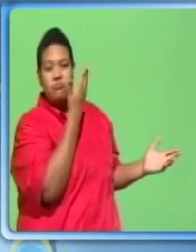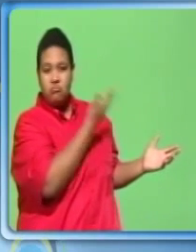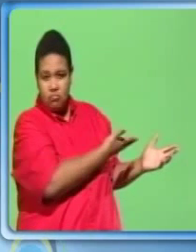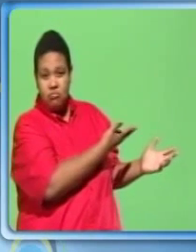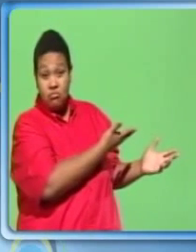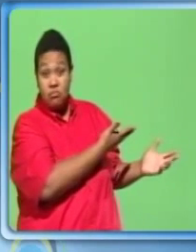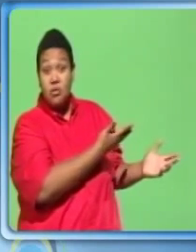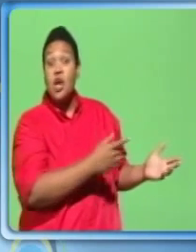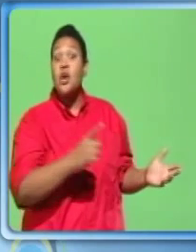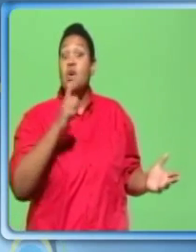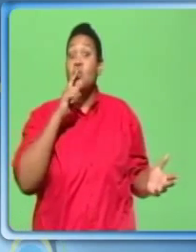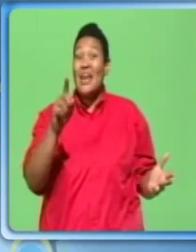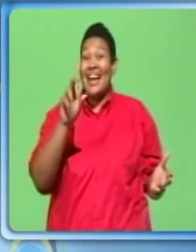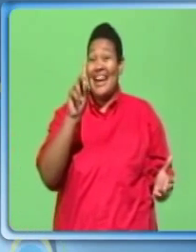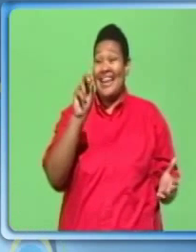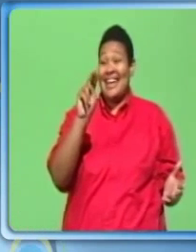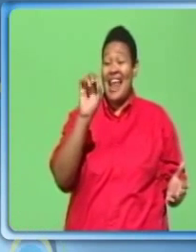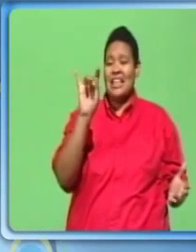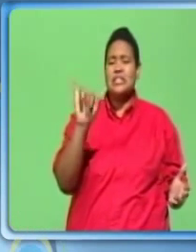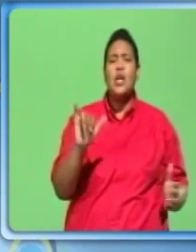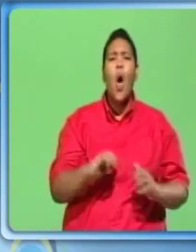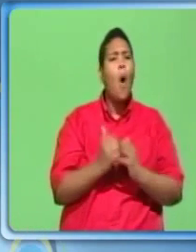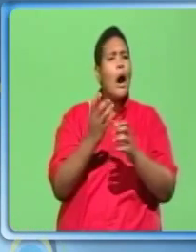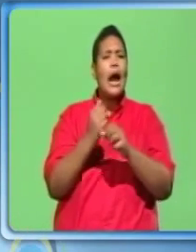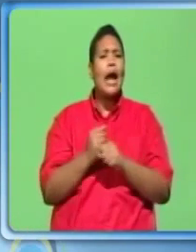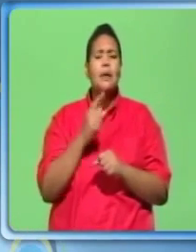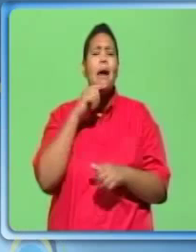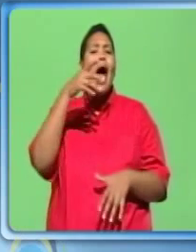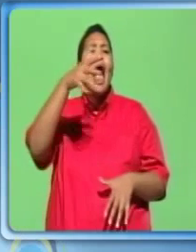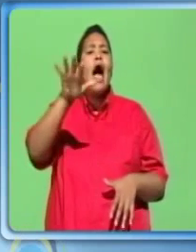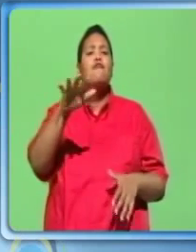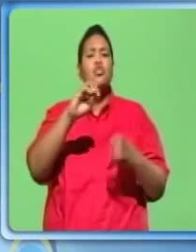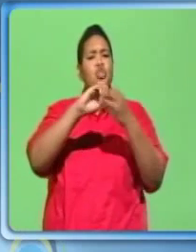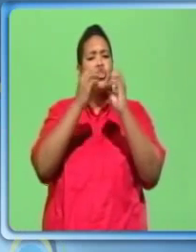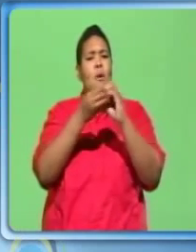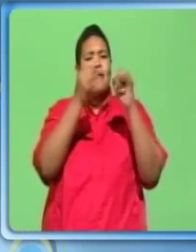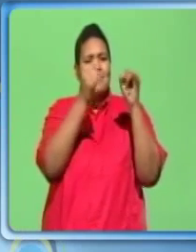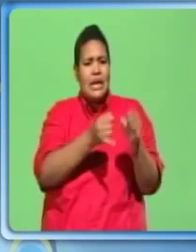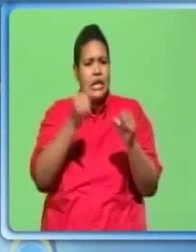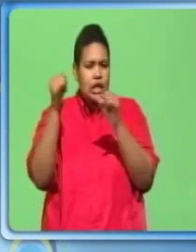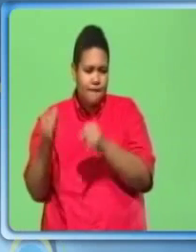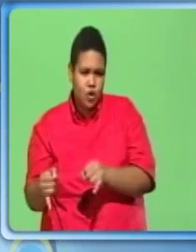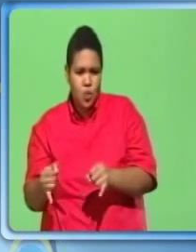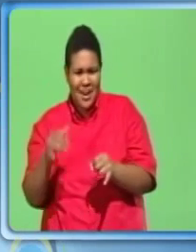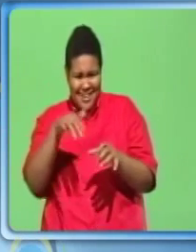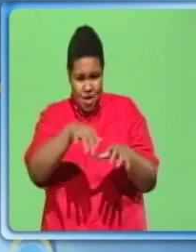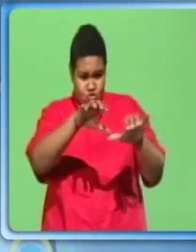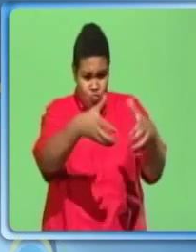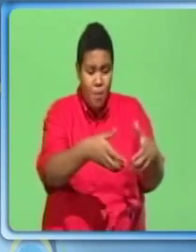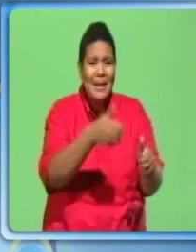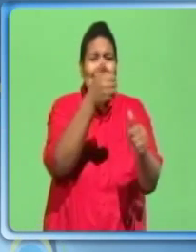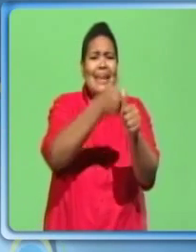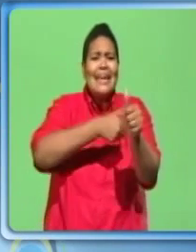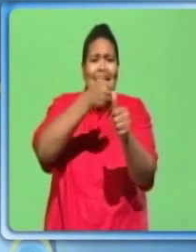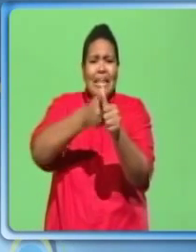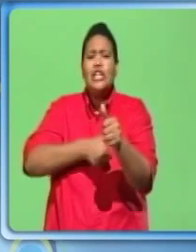Species density is obtained by averaging the number of individuals of a species in each